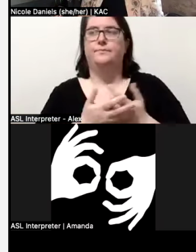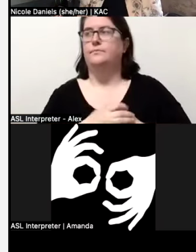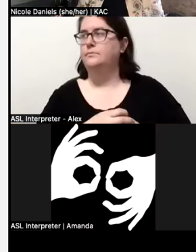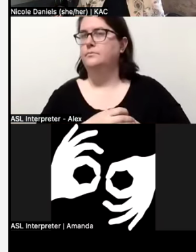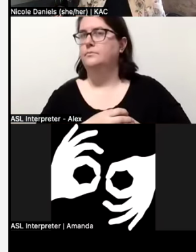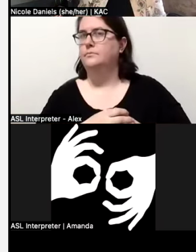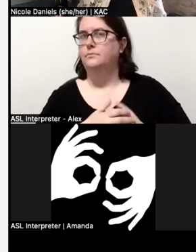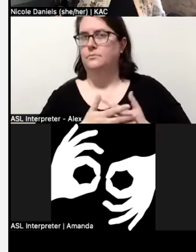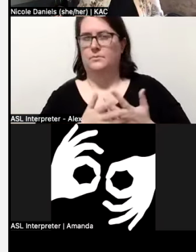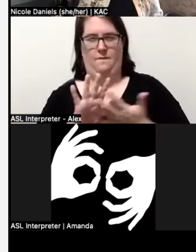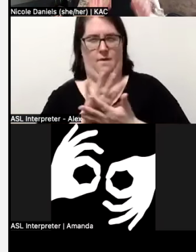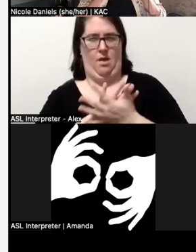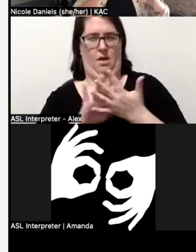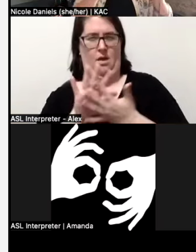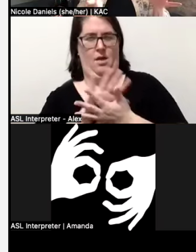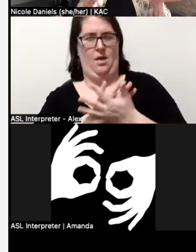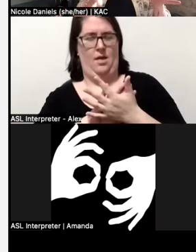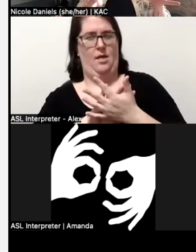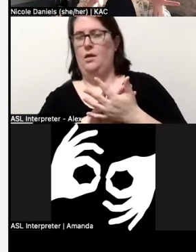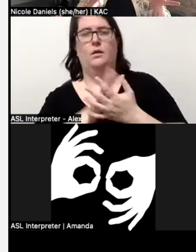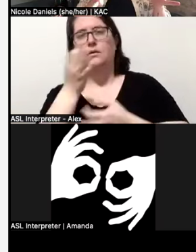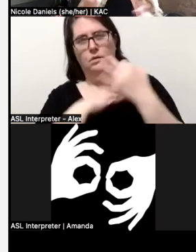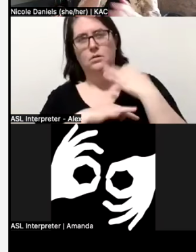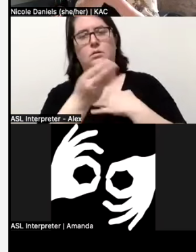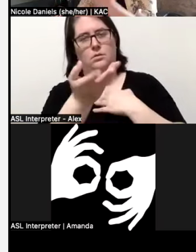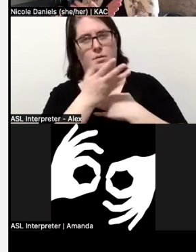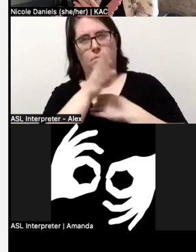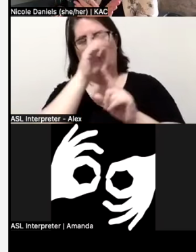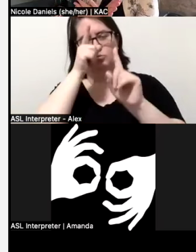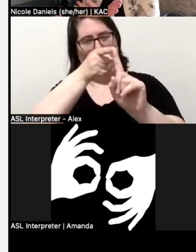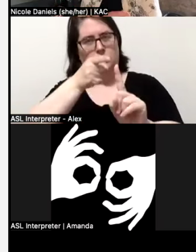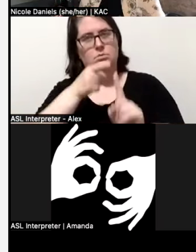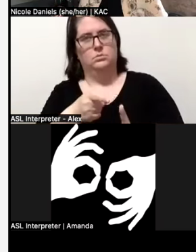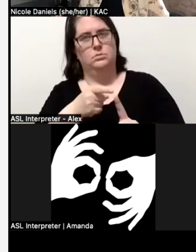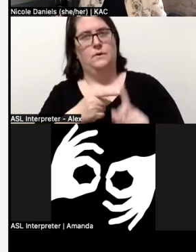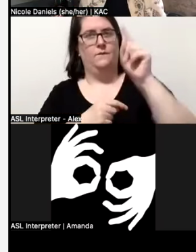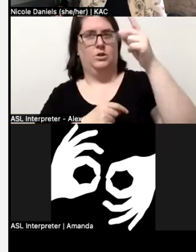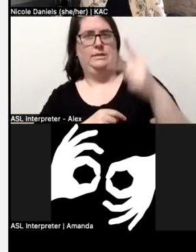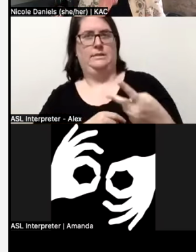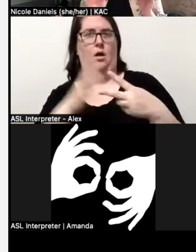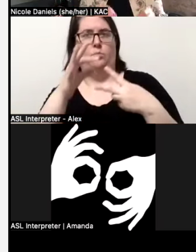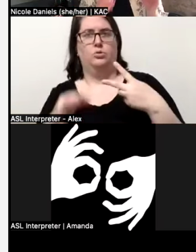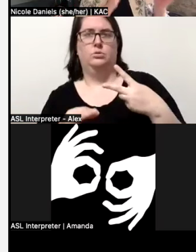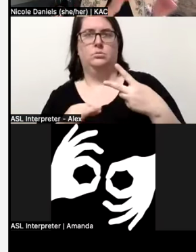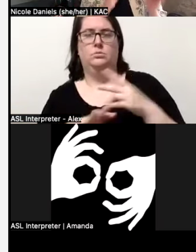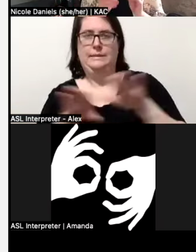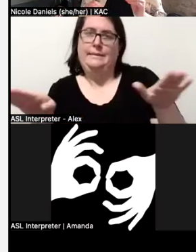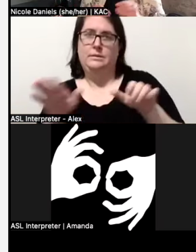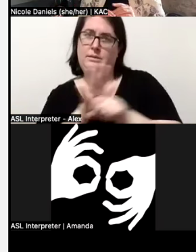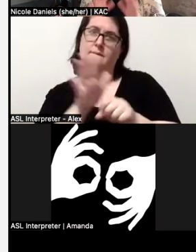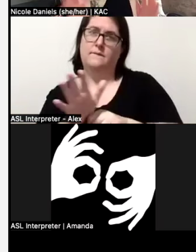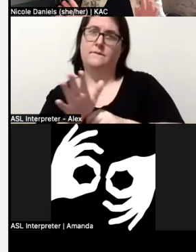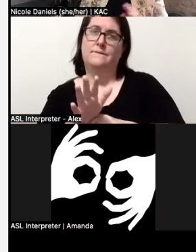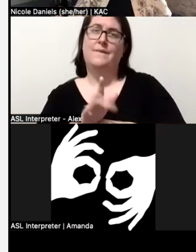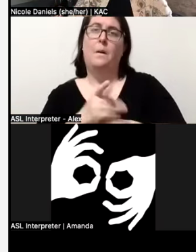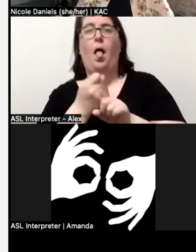off kind of saying, here's our primary strategy, and this is our secondary strategy. So just really clear and concise